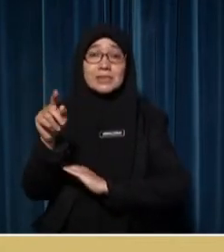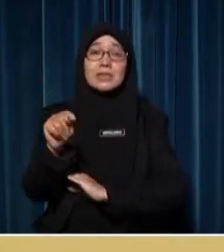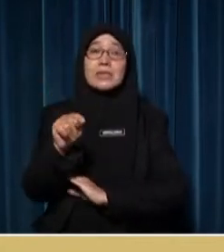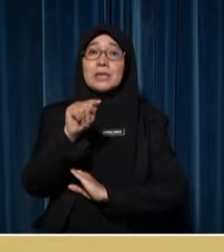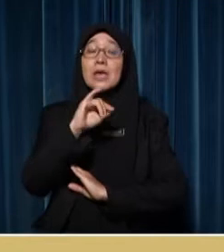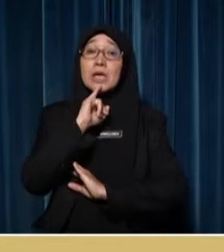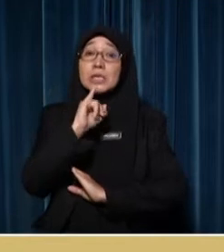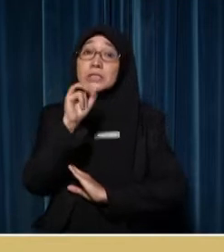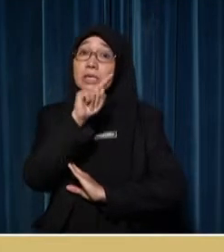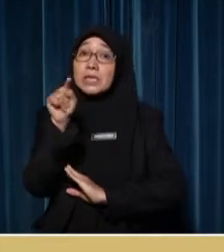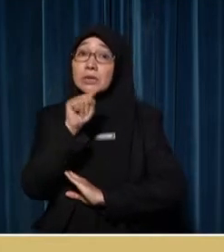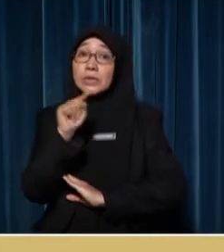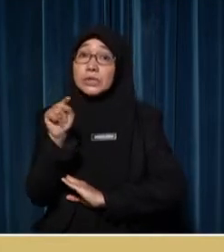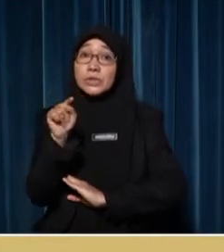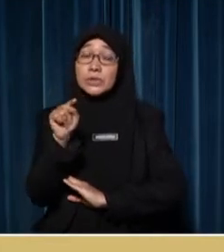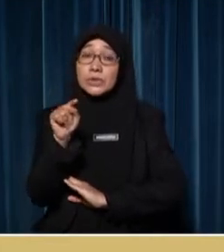is equal to